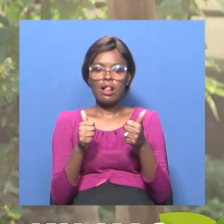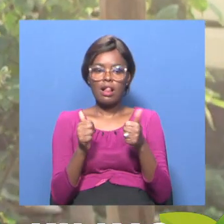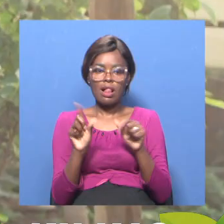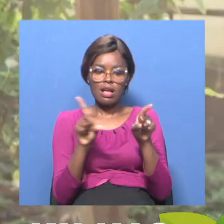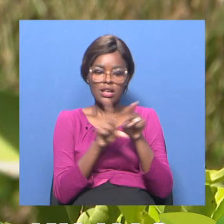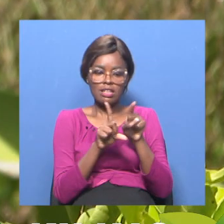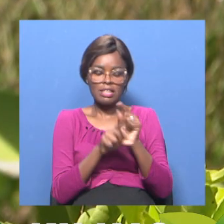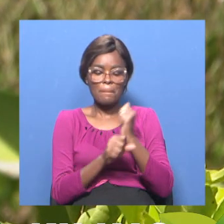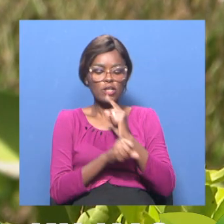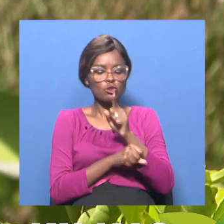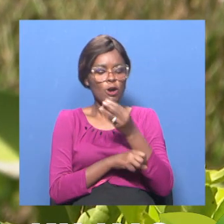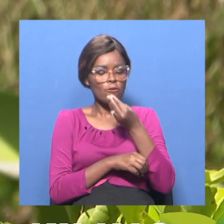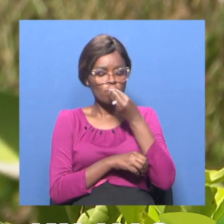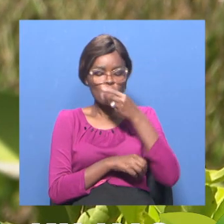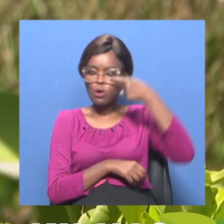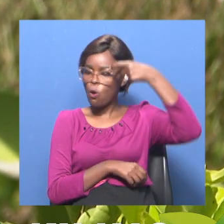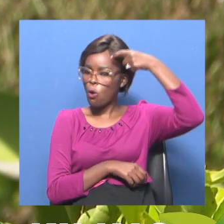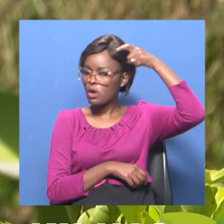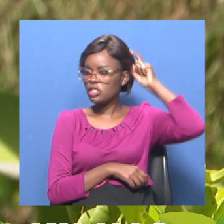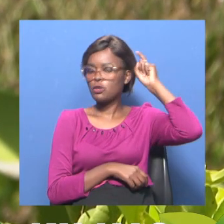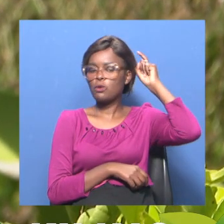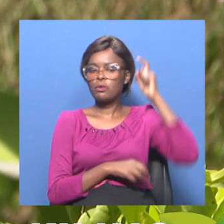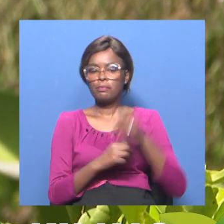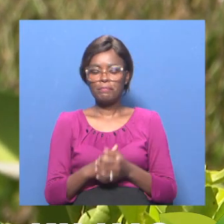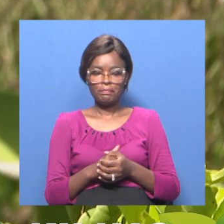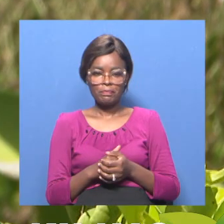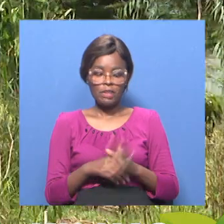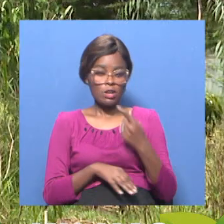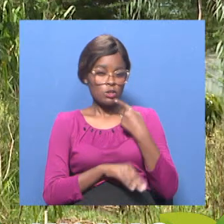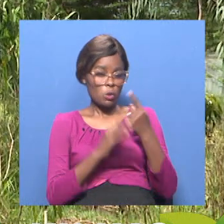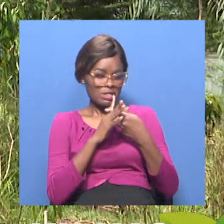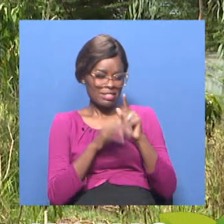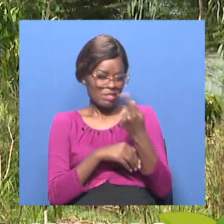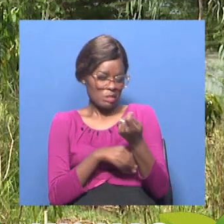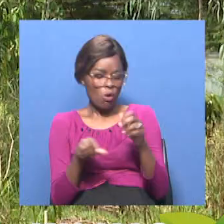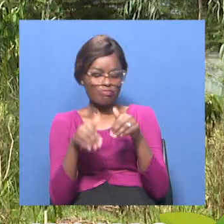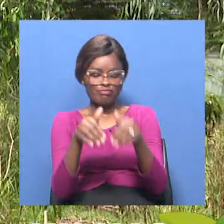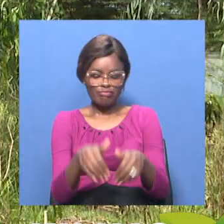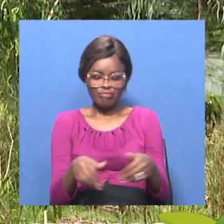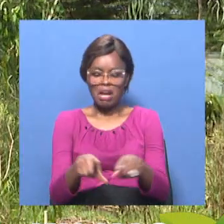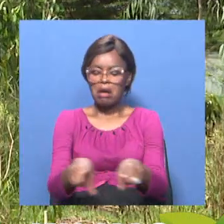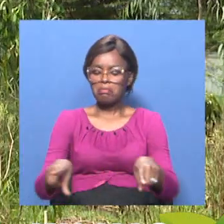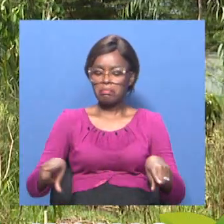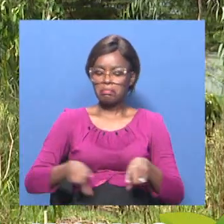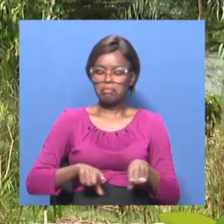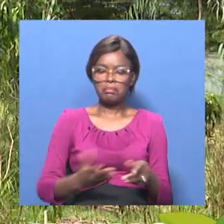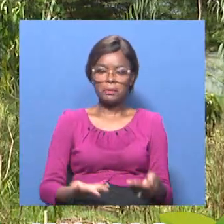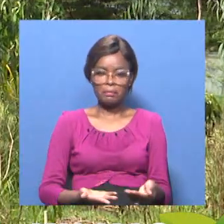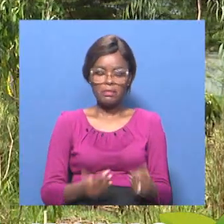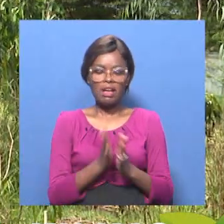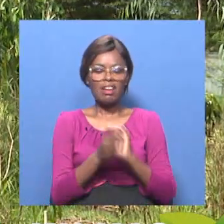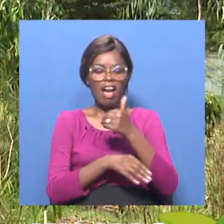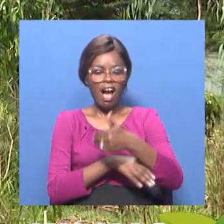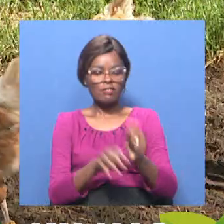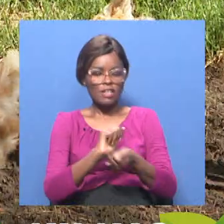ensuring it's fresh and organic. So we started here with a small shamba and then we